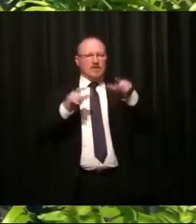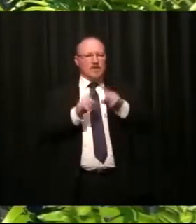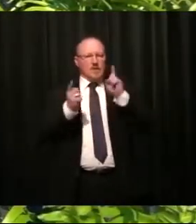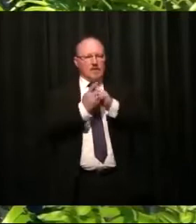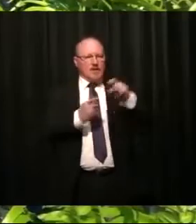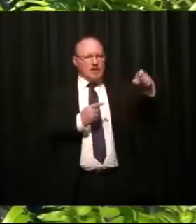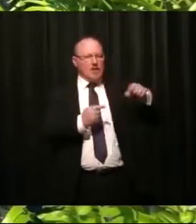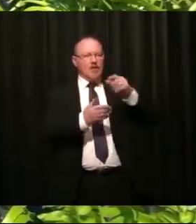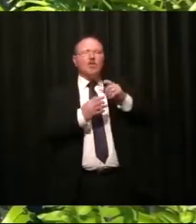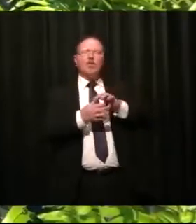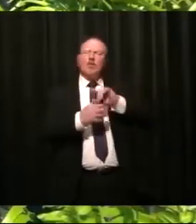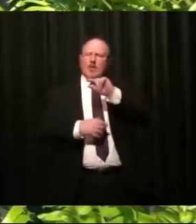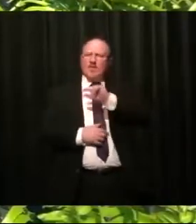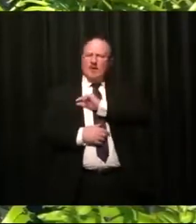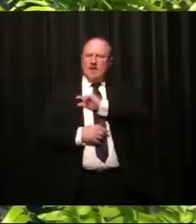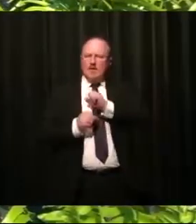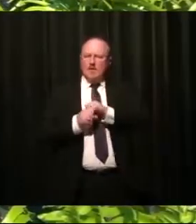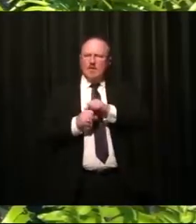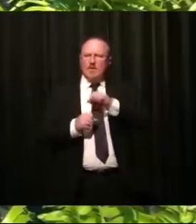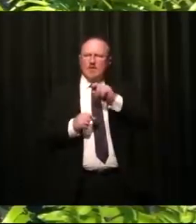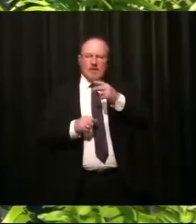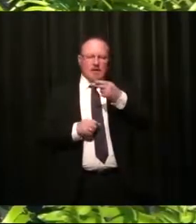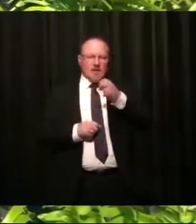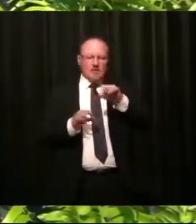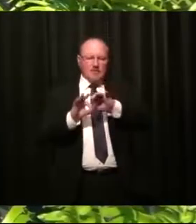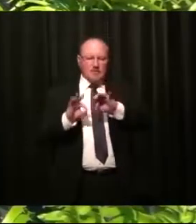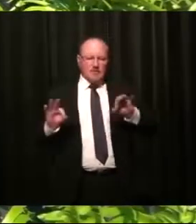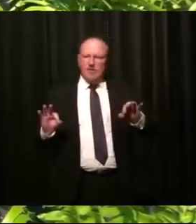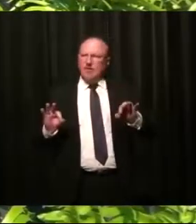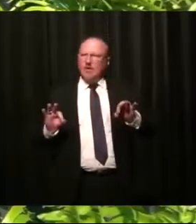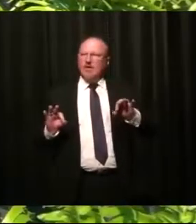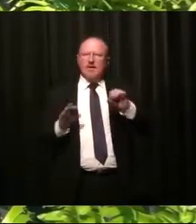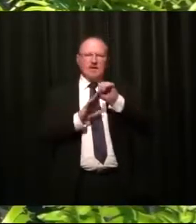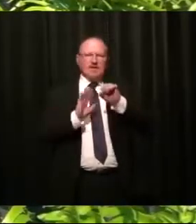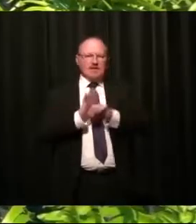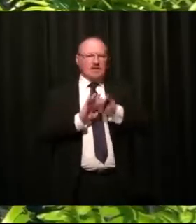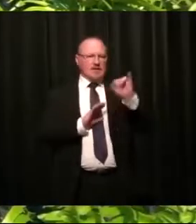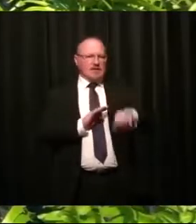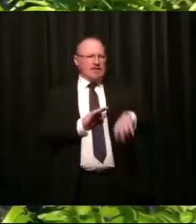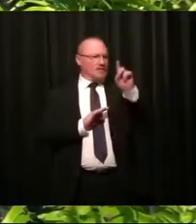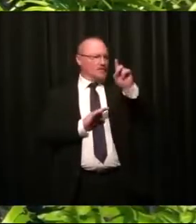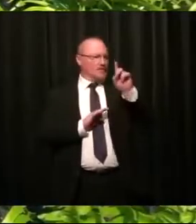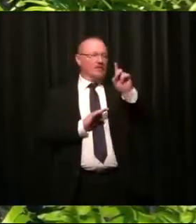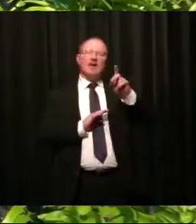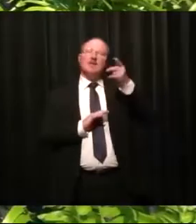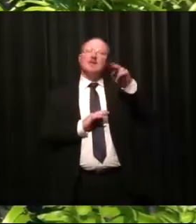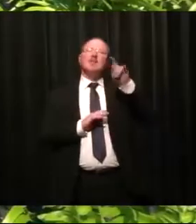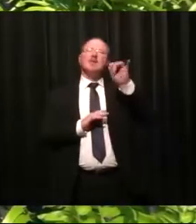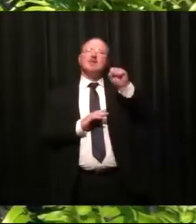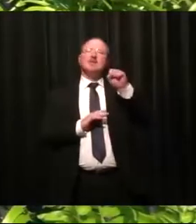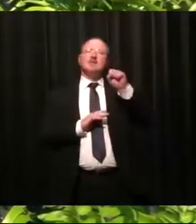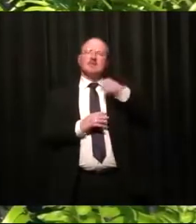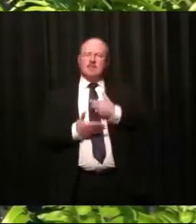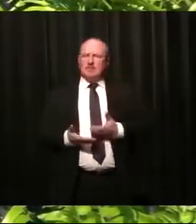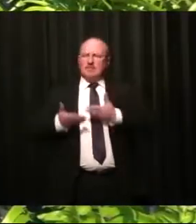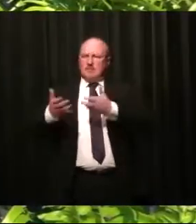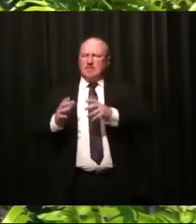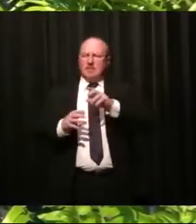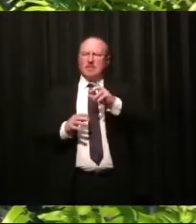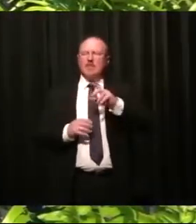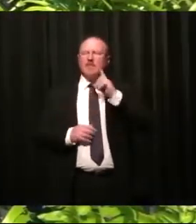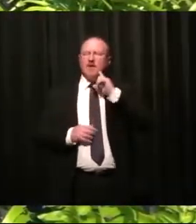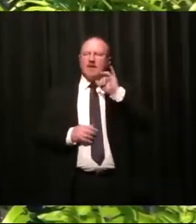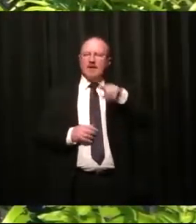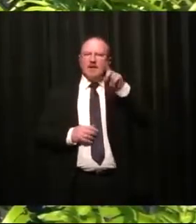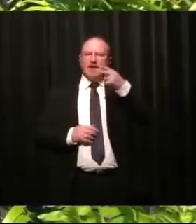these candidates meet the necessary qualifications for the conferring of the high school diploma in the state of Indiana. Dr. Butts, I present to